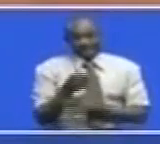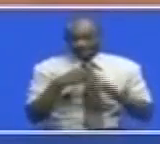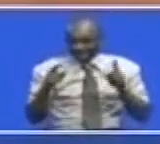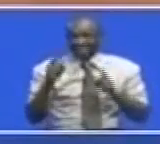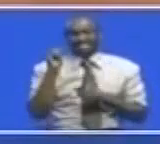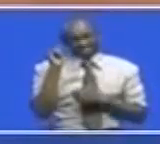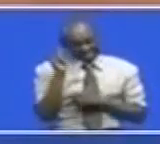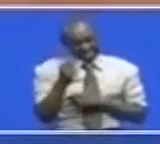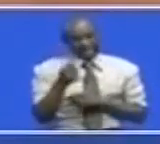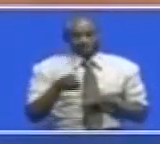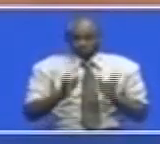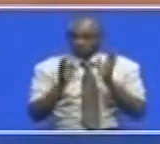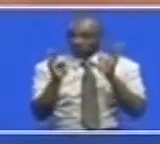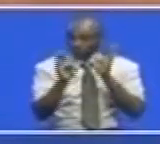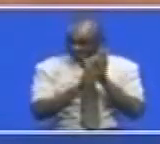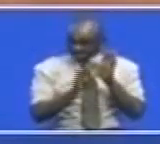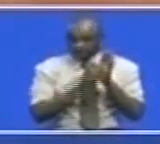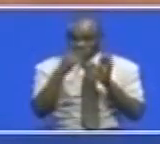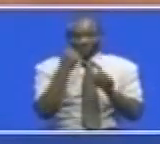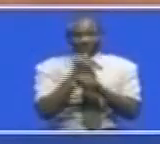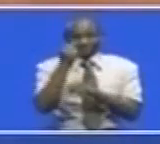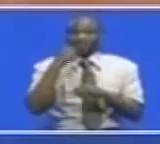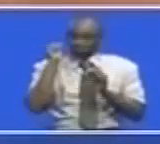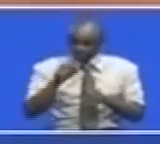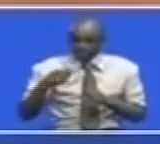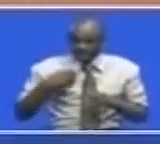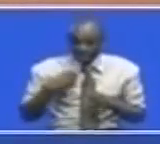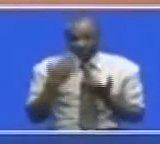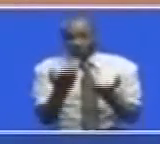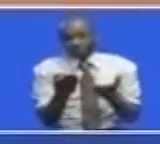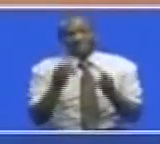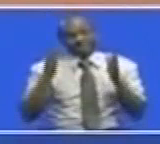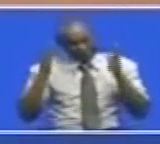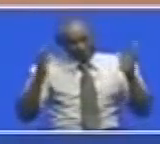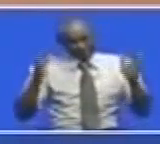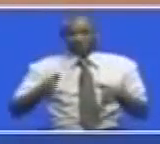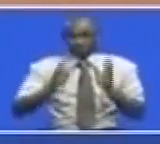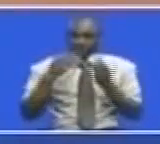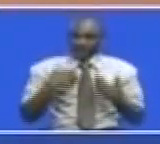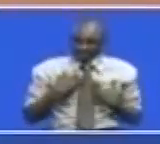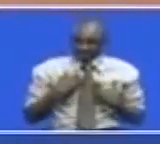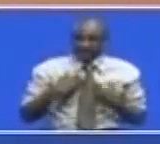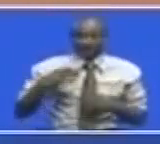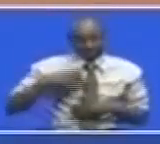proposed Kenya Roads Bill 2015 also plans to introduce toll charges on major national roads and a road